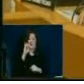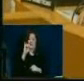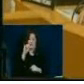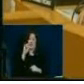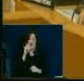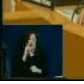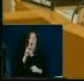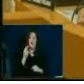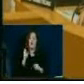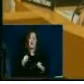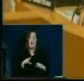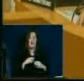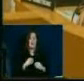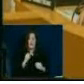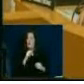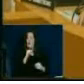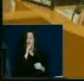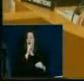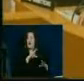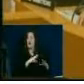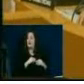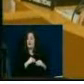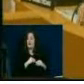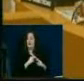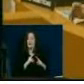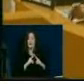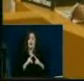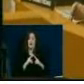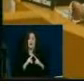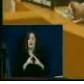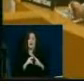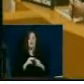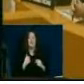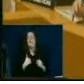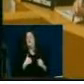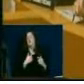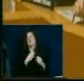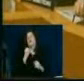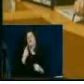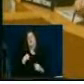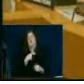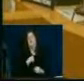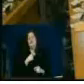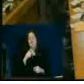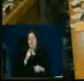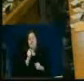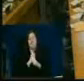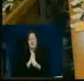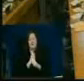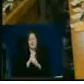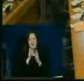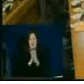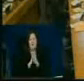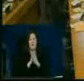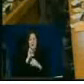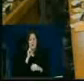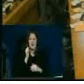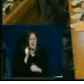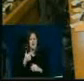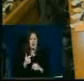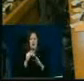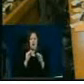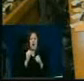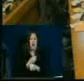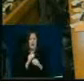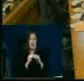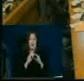he can accept or not accept. So what are we, I guess, have you made request to the Attorney General's office to